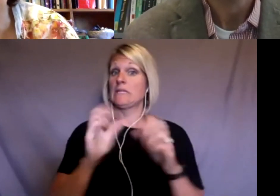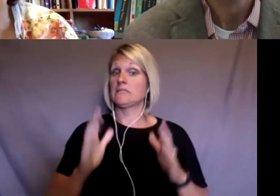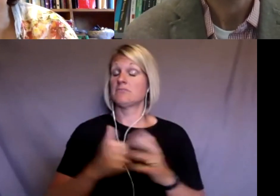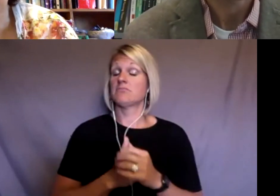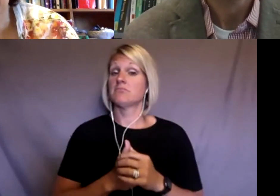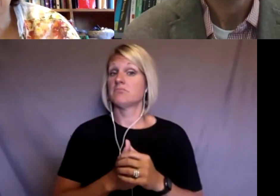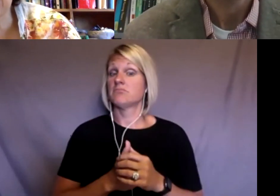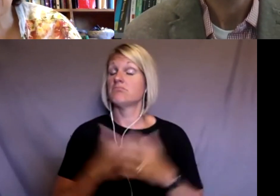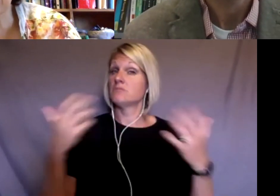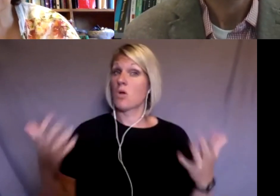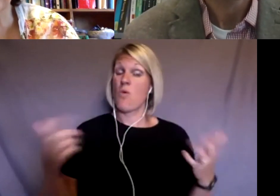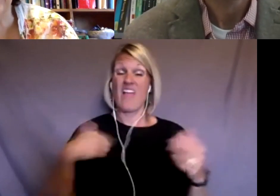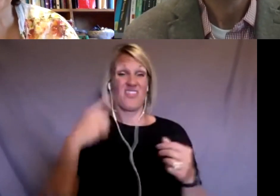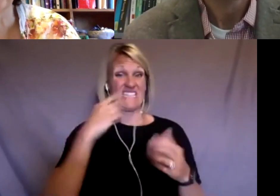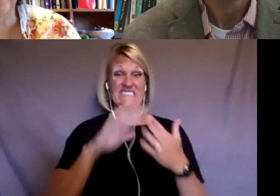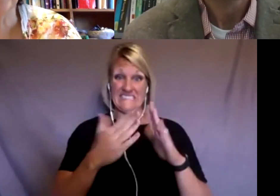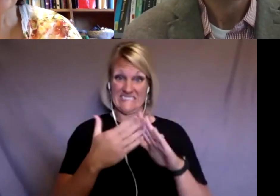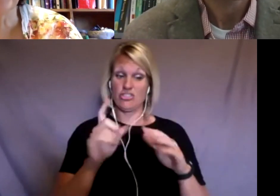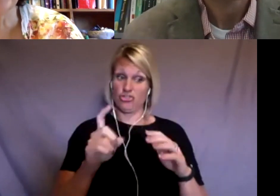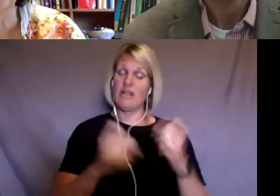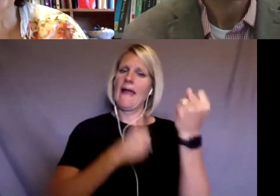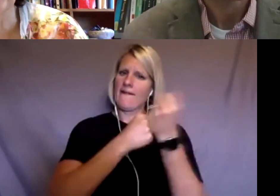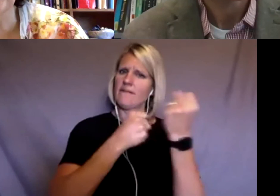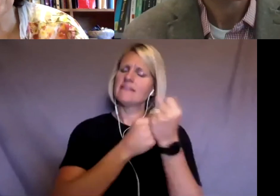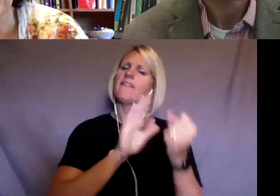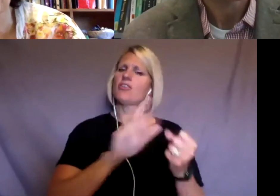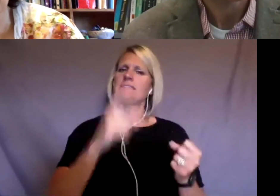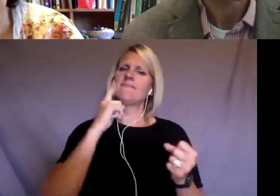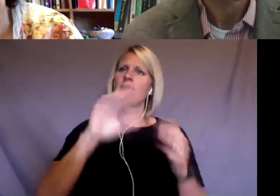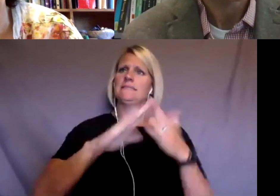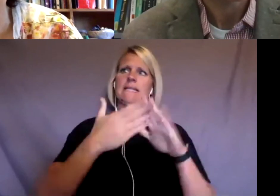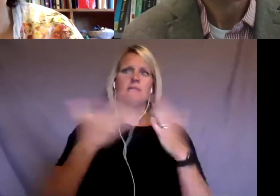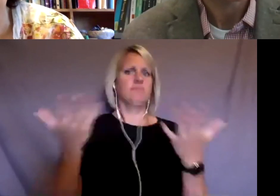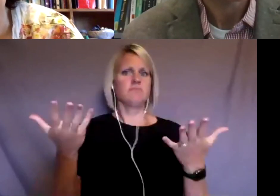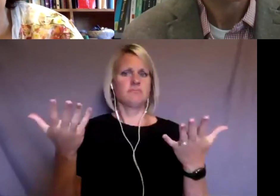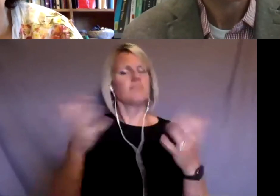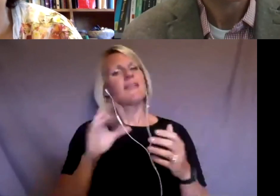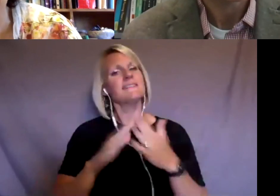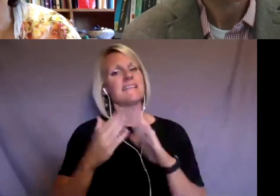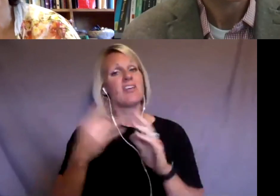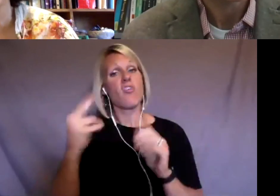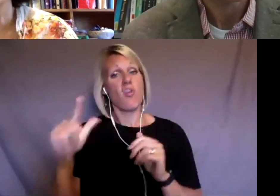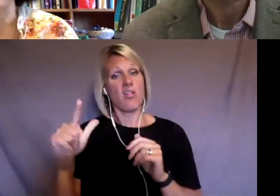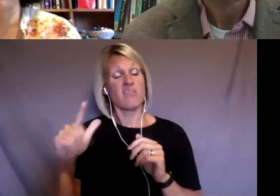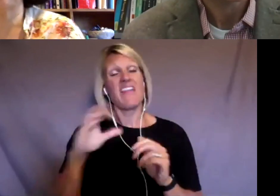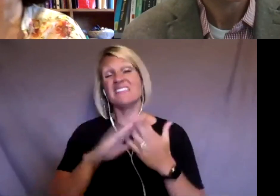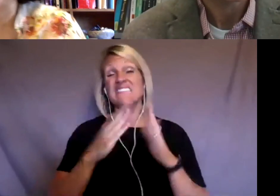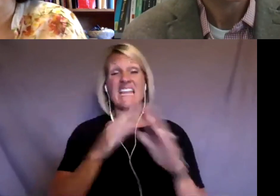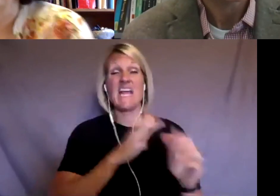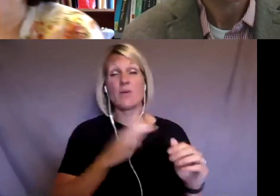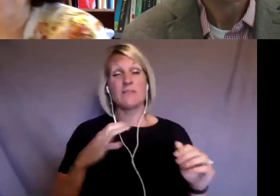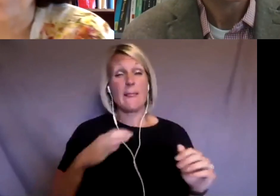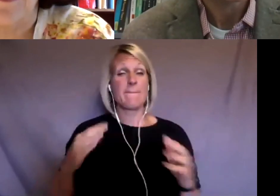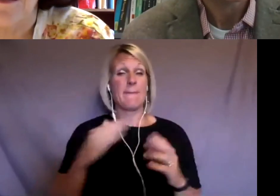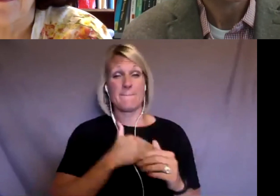think that citizens should advocate their needs to the city and city hall and the city council members and their